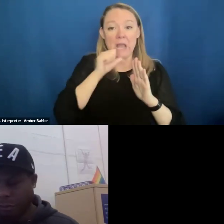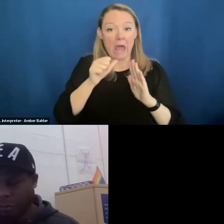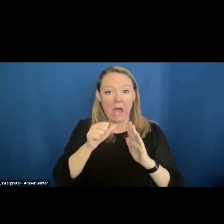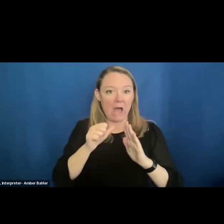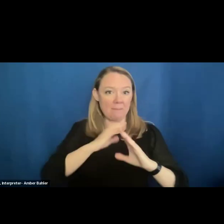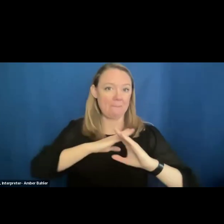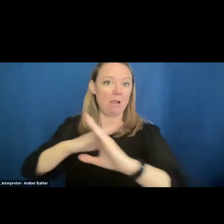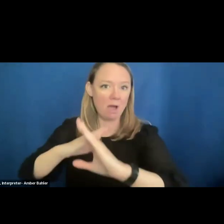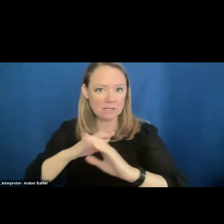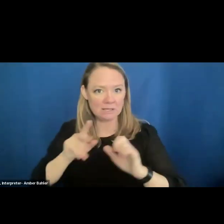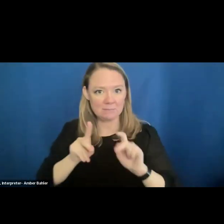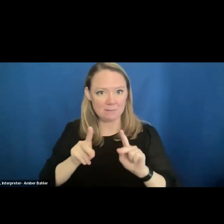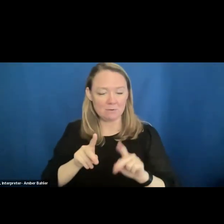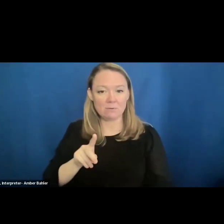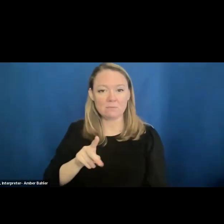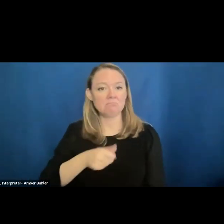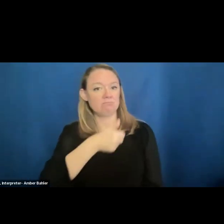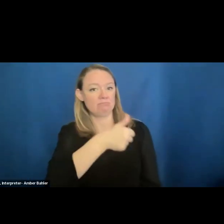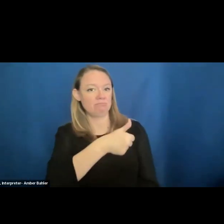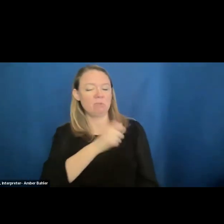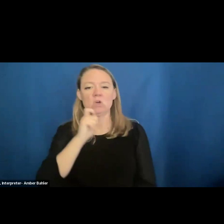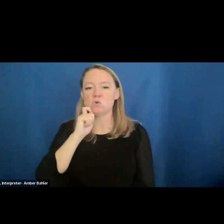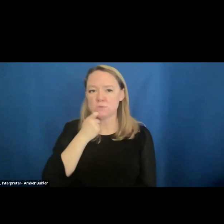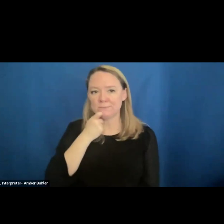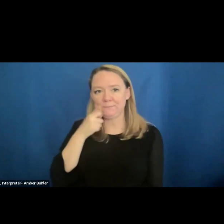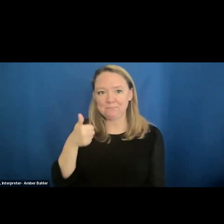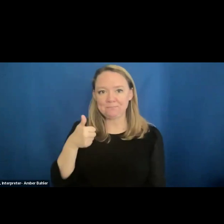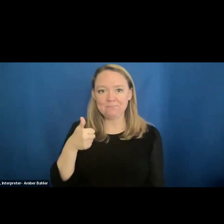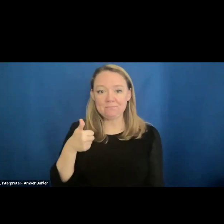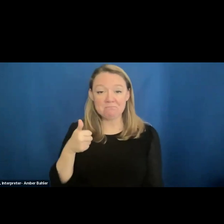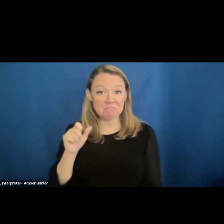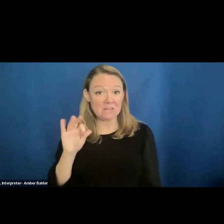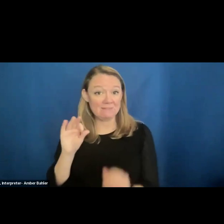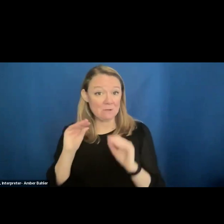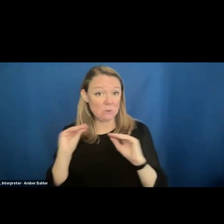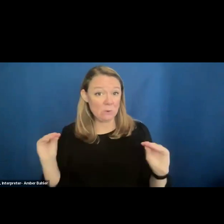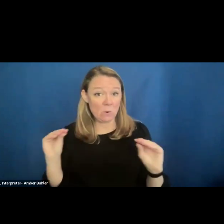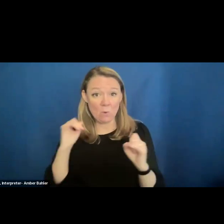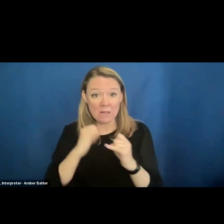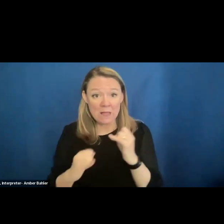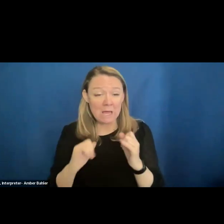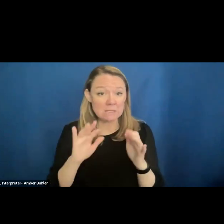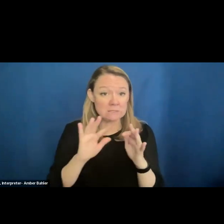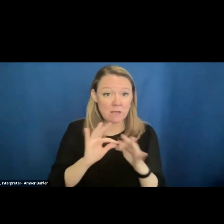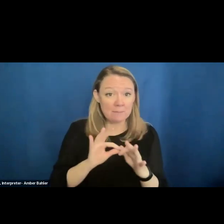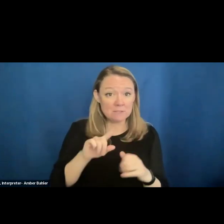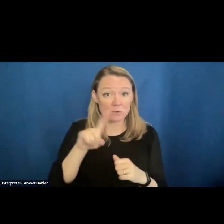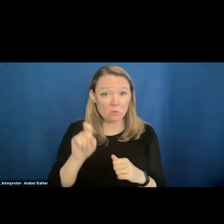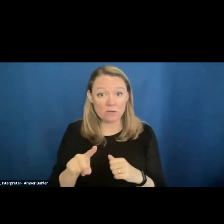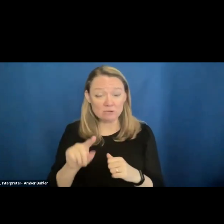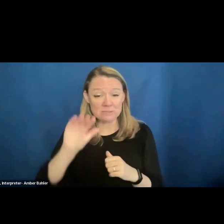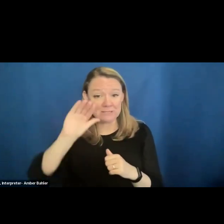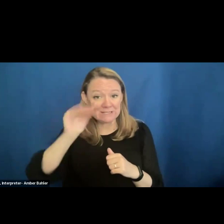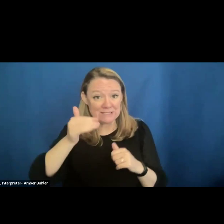All right. I think that if there's no last comments or questions, that comes to the end of our discussion and